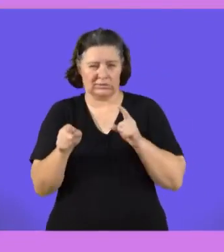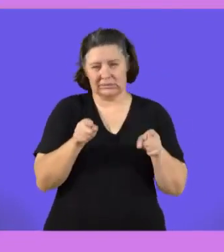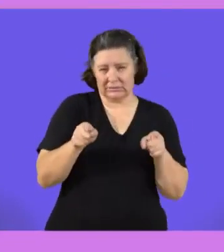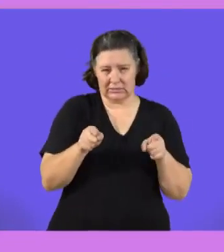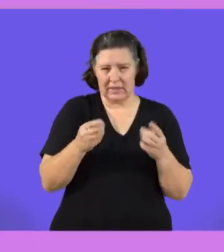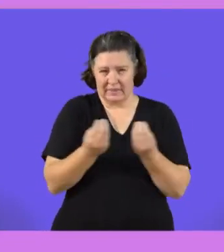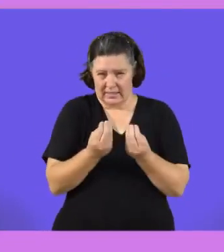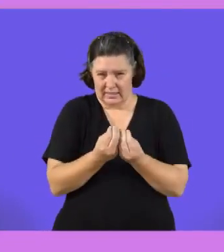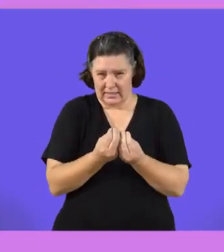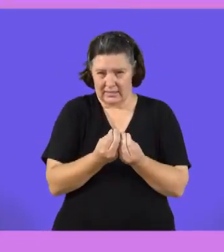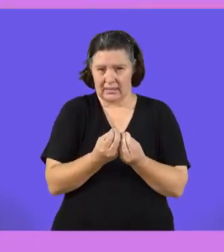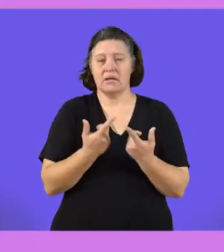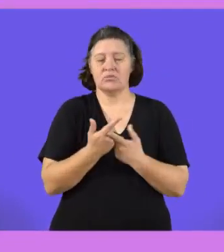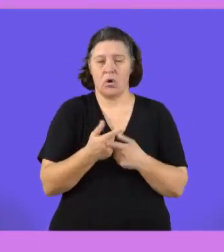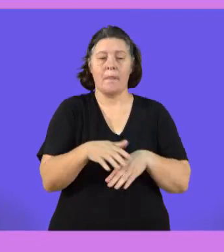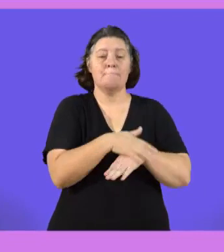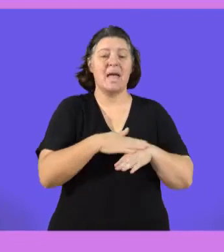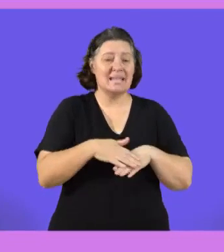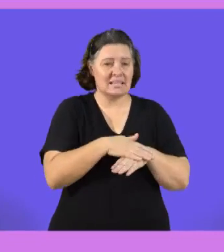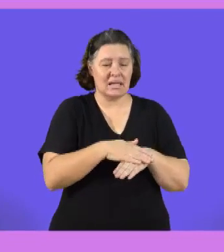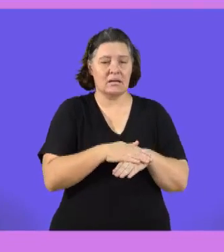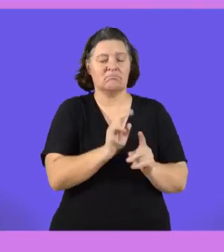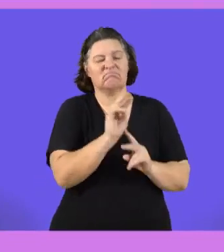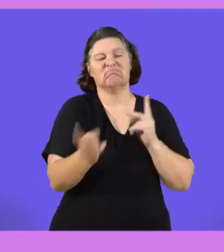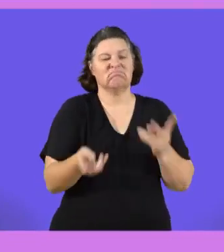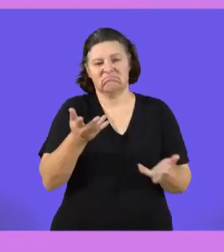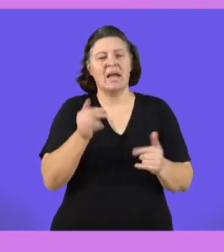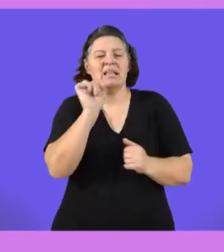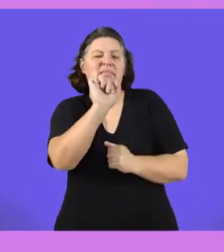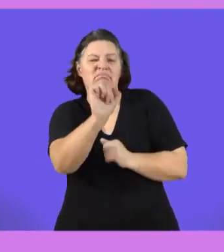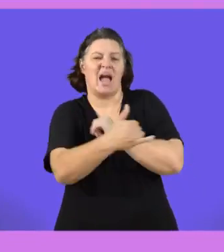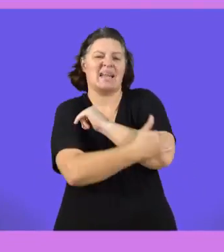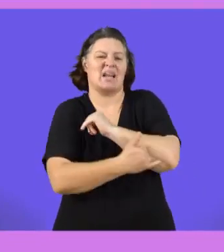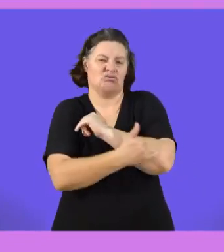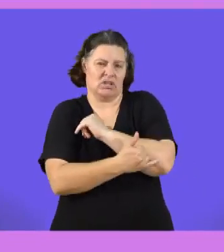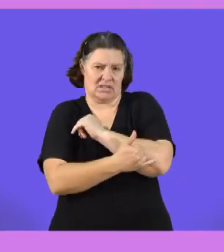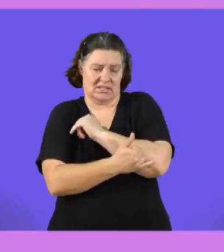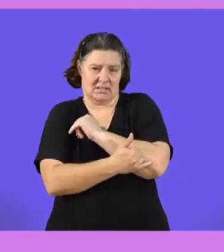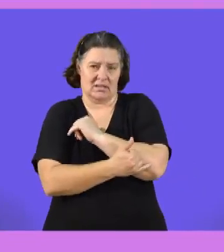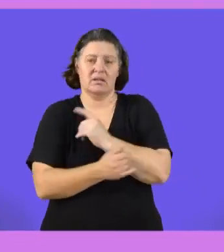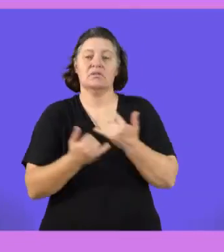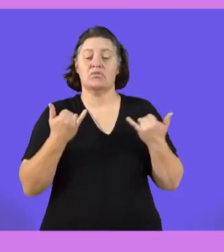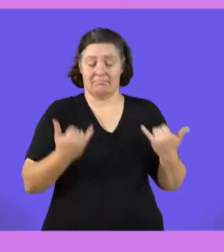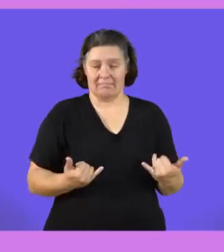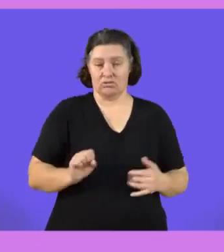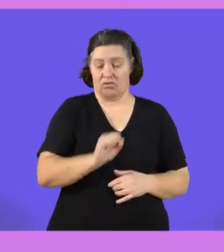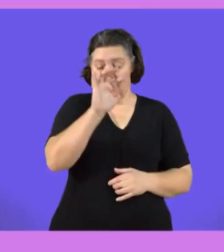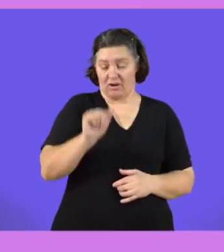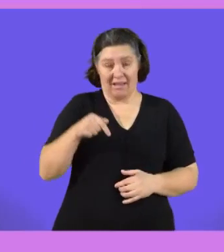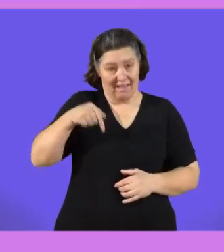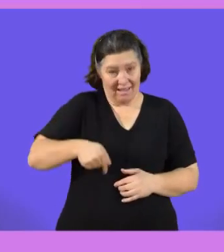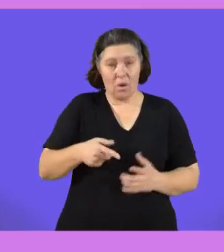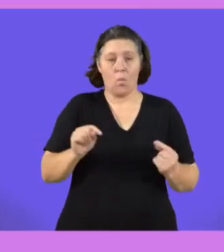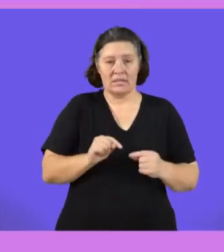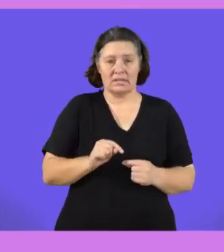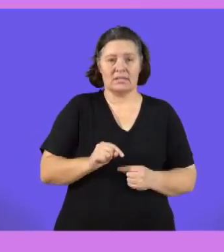object is. The basic units of temperature vary according to which country in the world you live in. And then we know in South Africa we refer